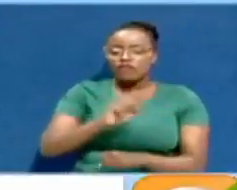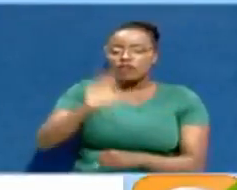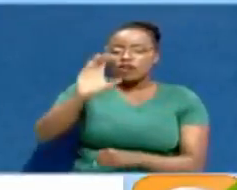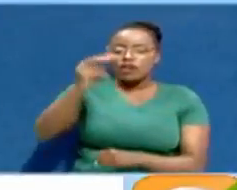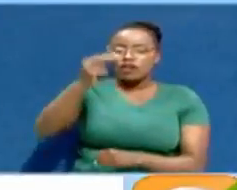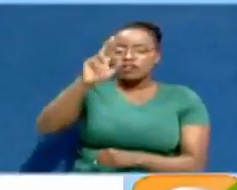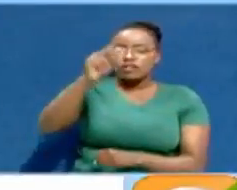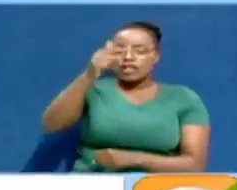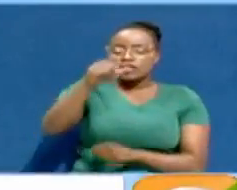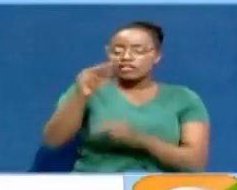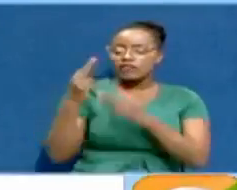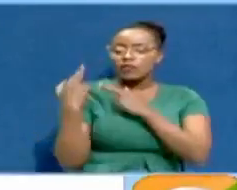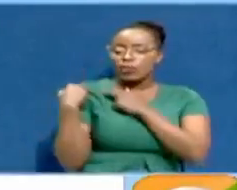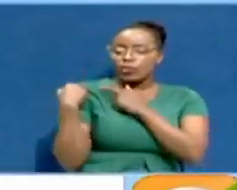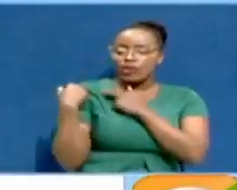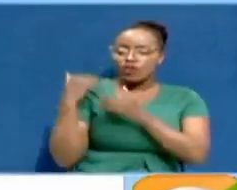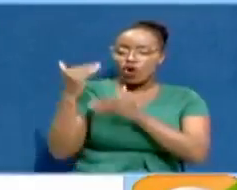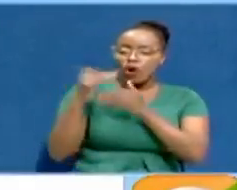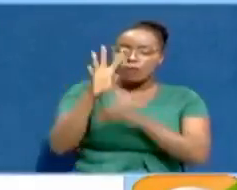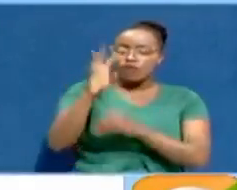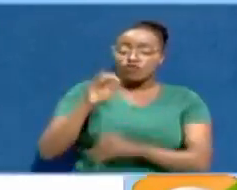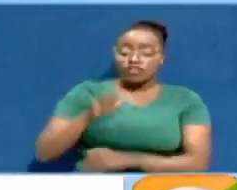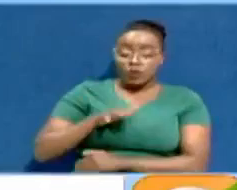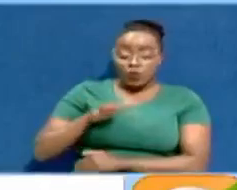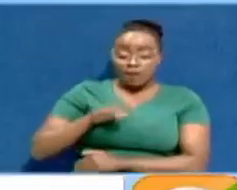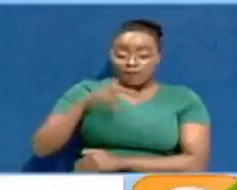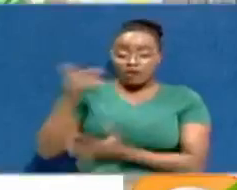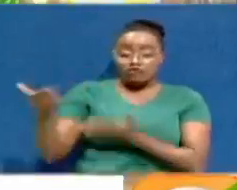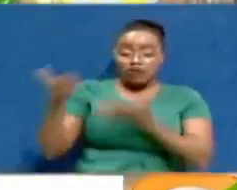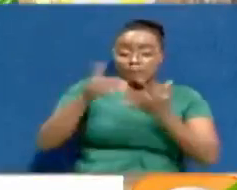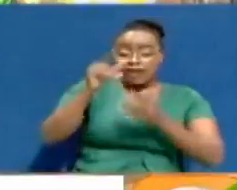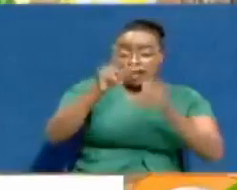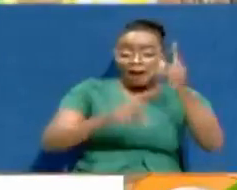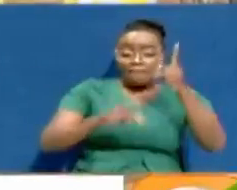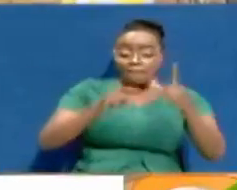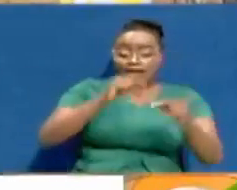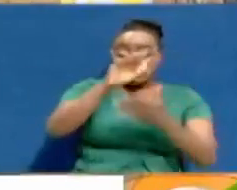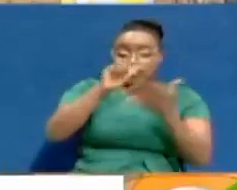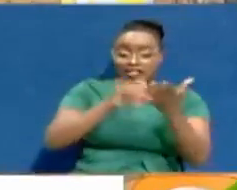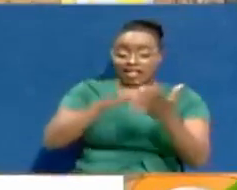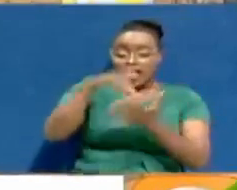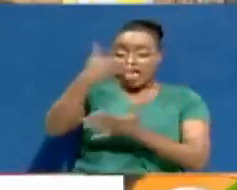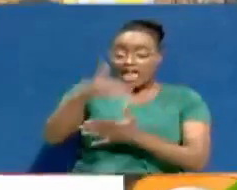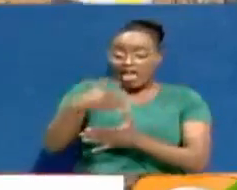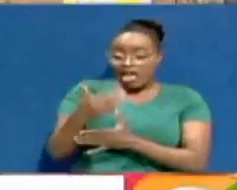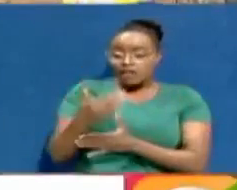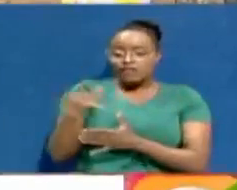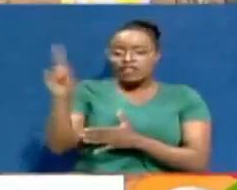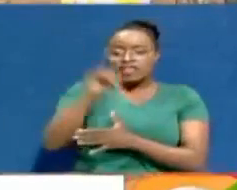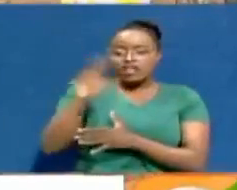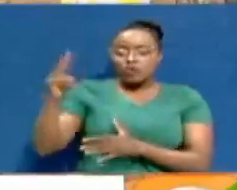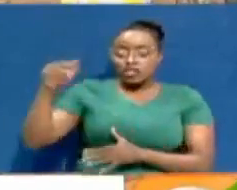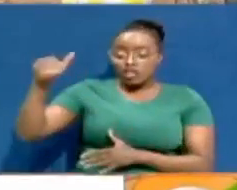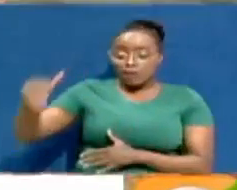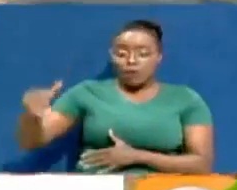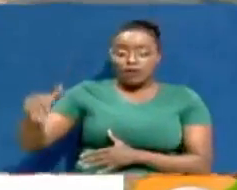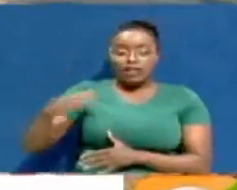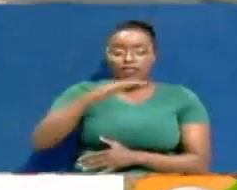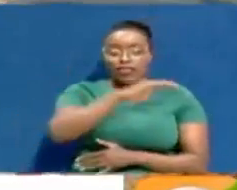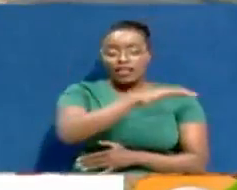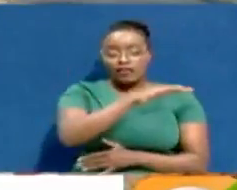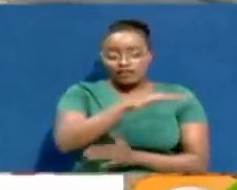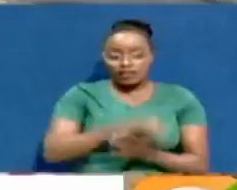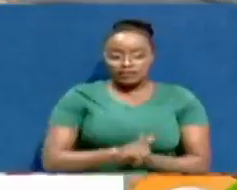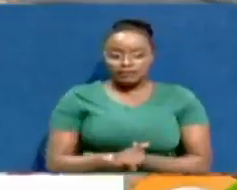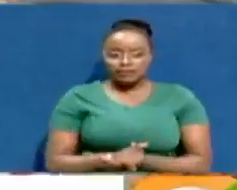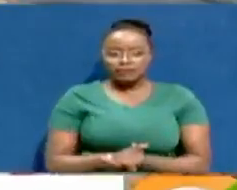Lena Kukuya is in charge of almost 40 women who bring milk to the sanctuary twice a day, in the morning and evening.